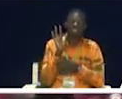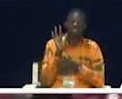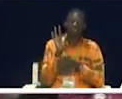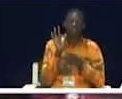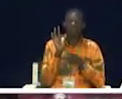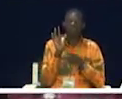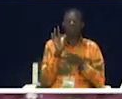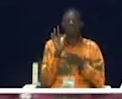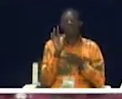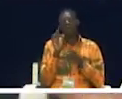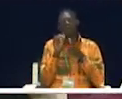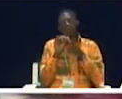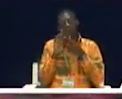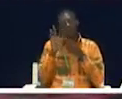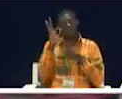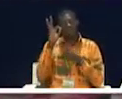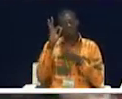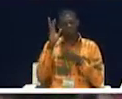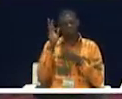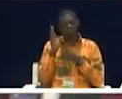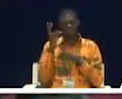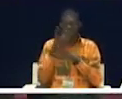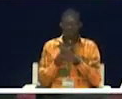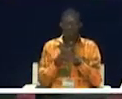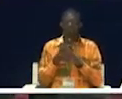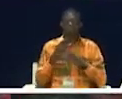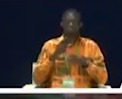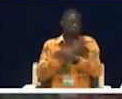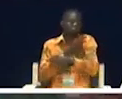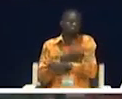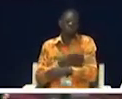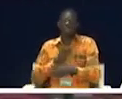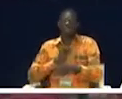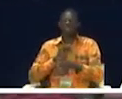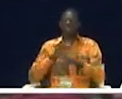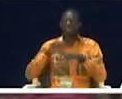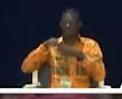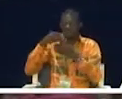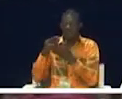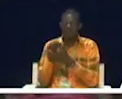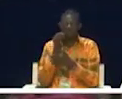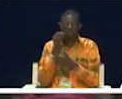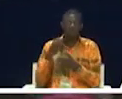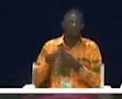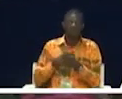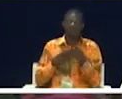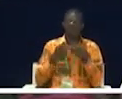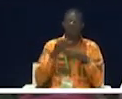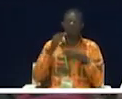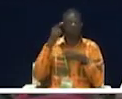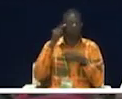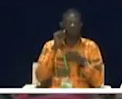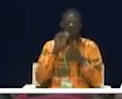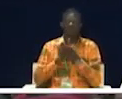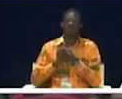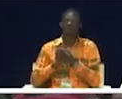7 months gone pregnancy, I preached in church on Sunday. As I was coming back home, I heard, we are coming for your wife. I said, my